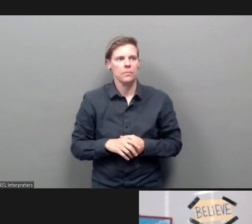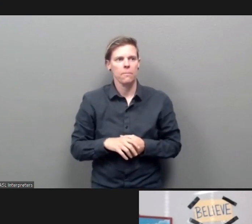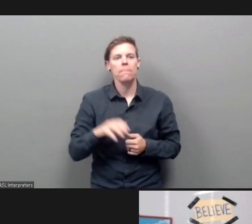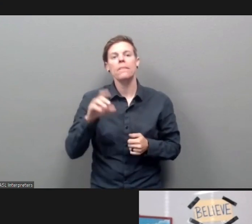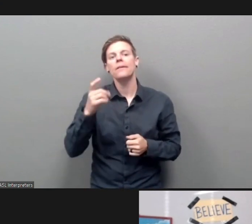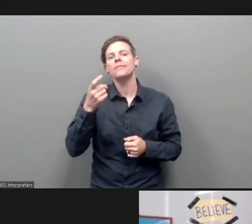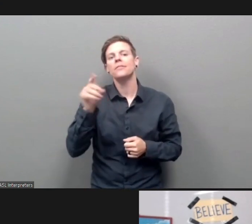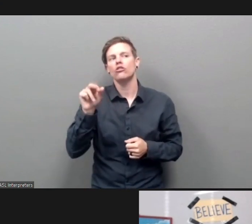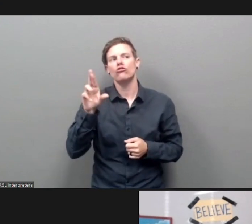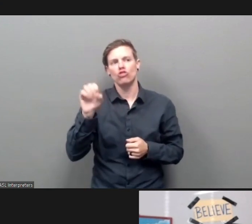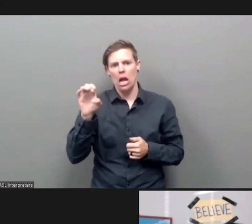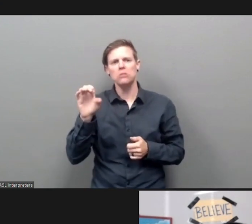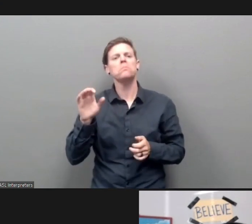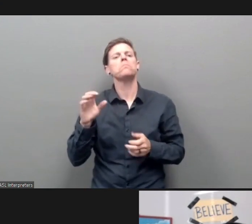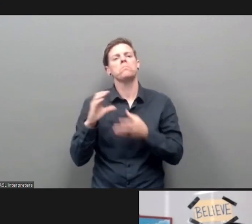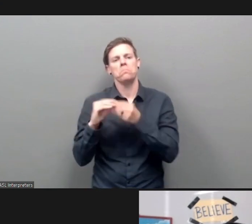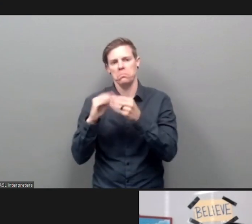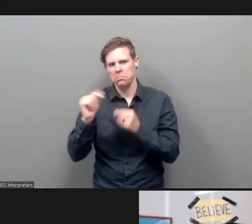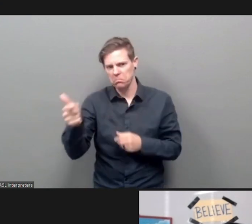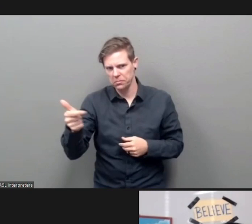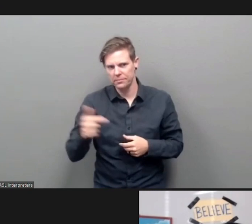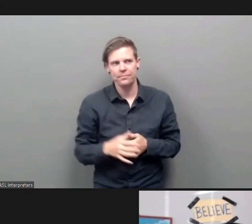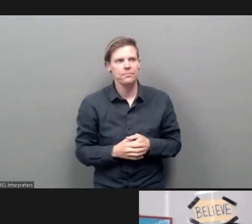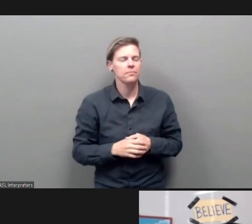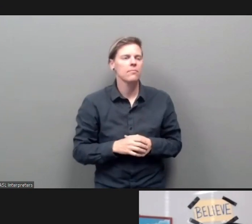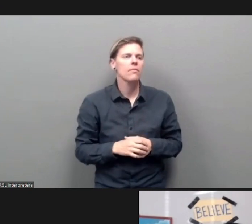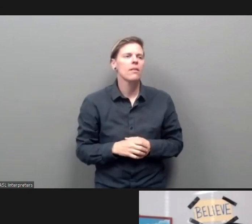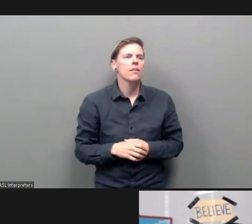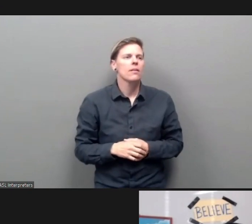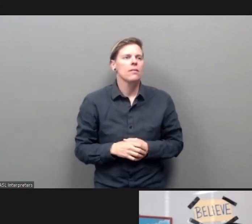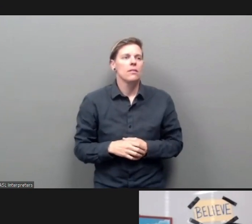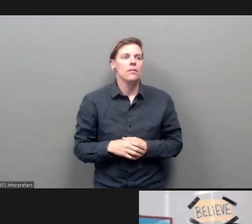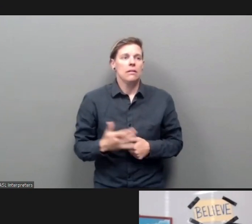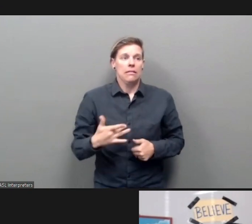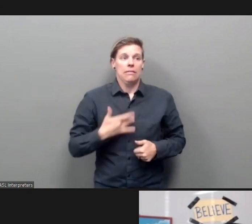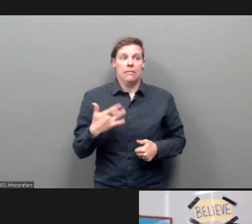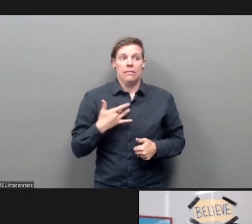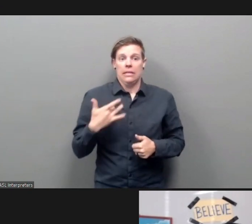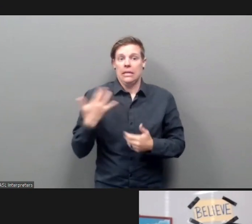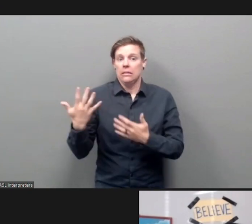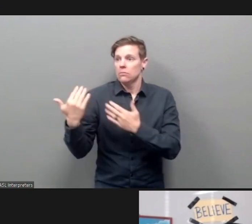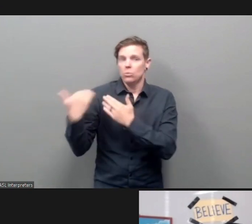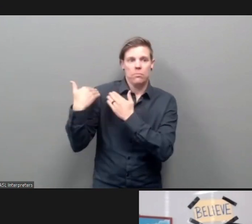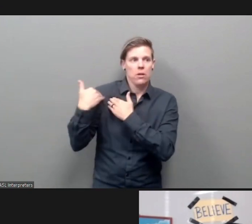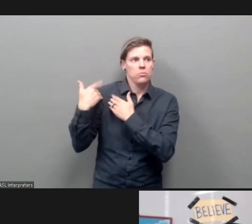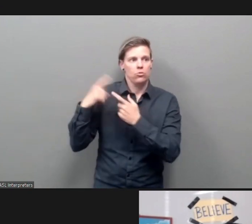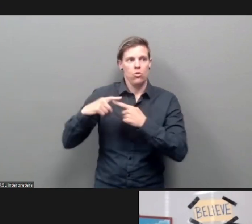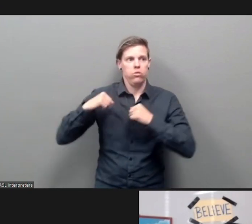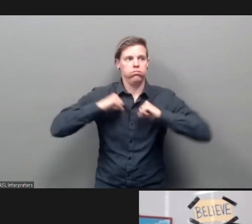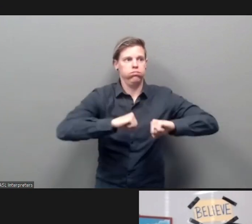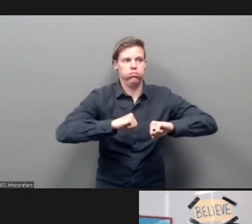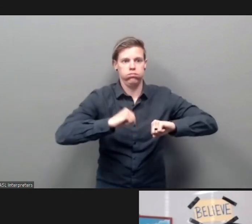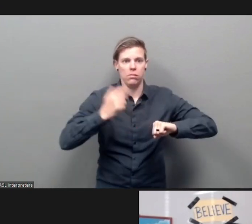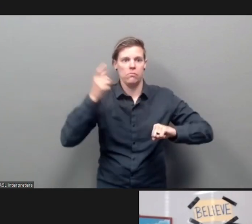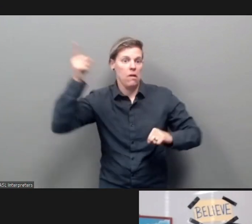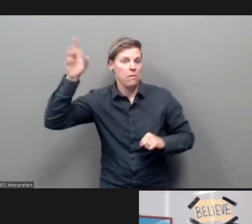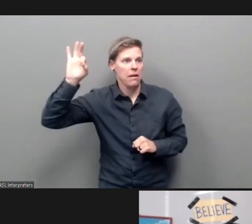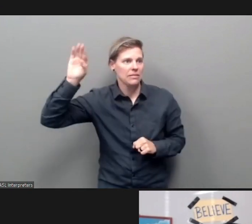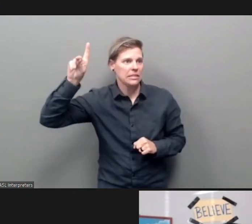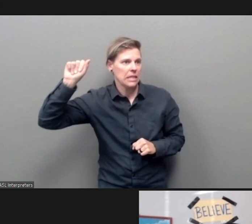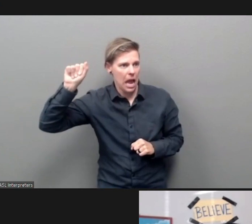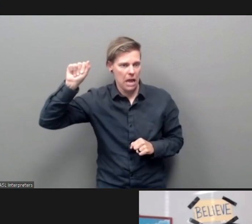I don't think we feel like a responsibility to defend everything that someone says at an FDA committee meeting. And I think